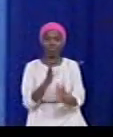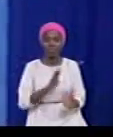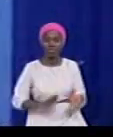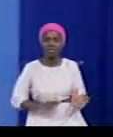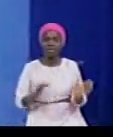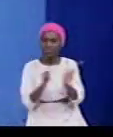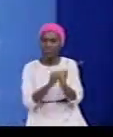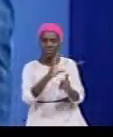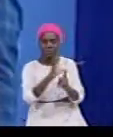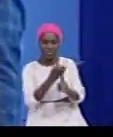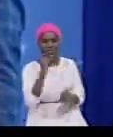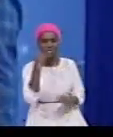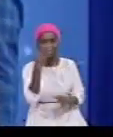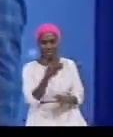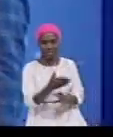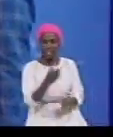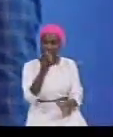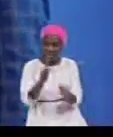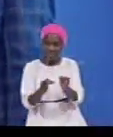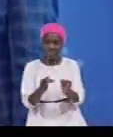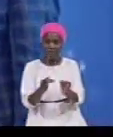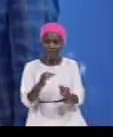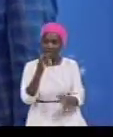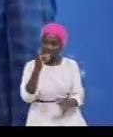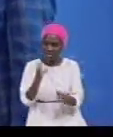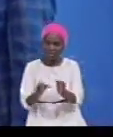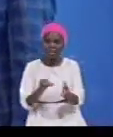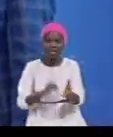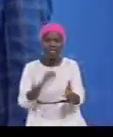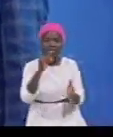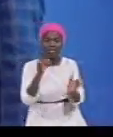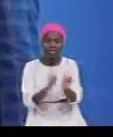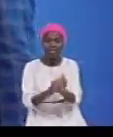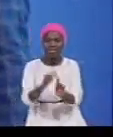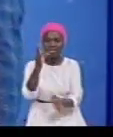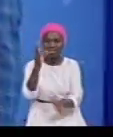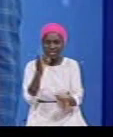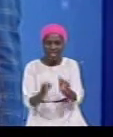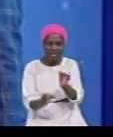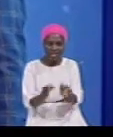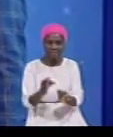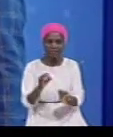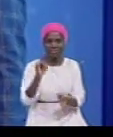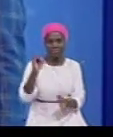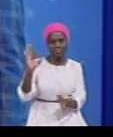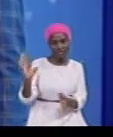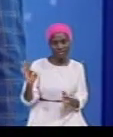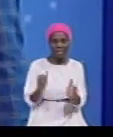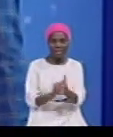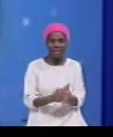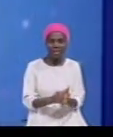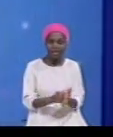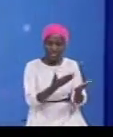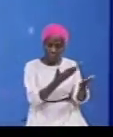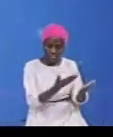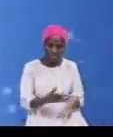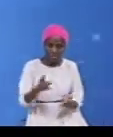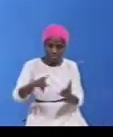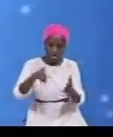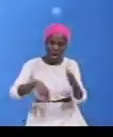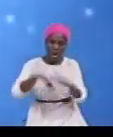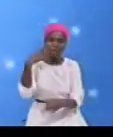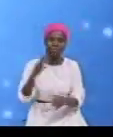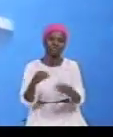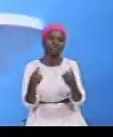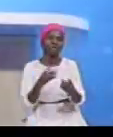condition is there. If, and it is that if that brings you out of sin and brings you to the